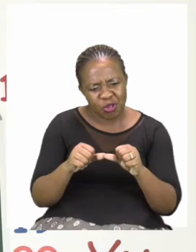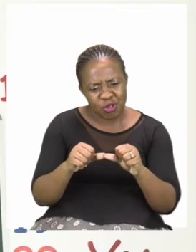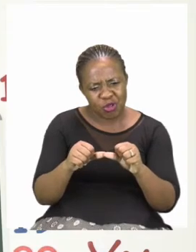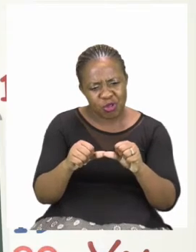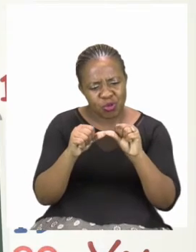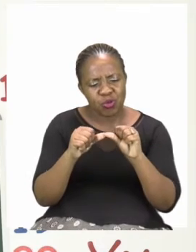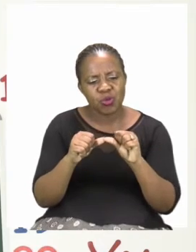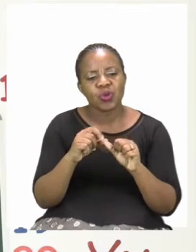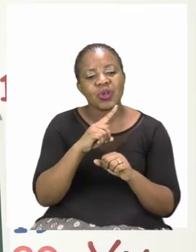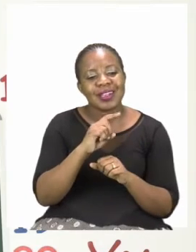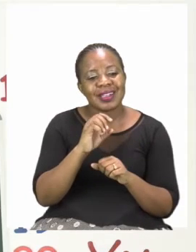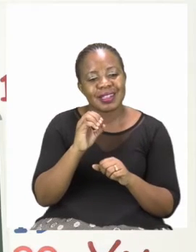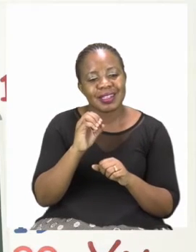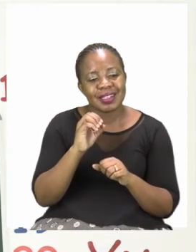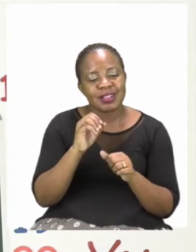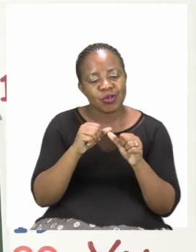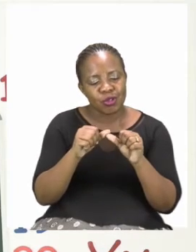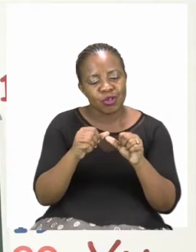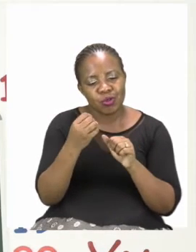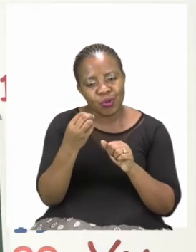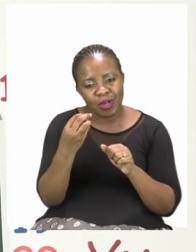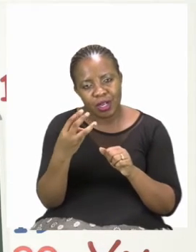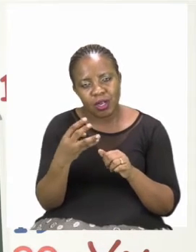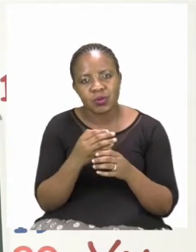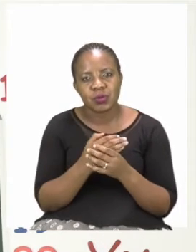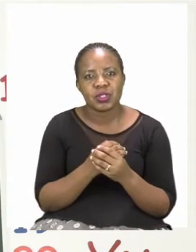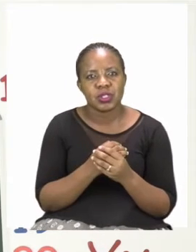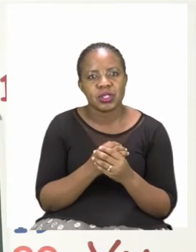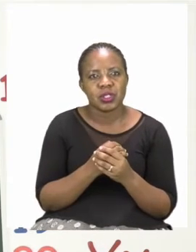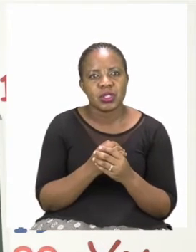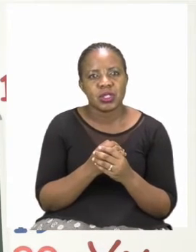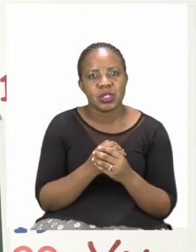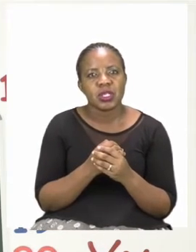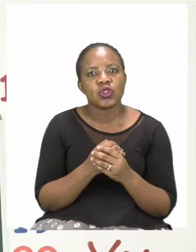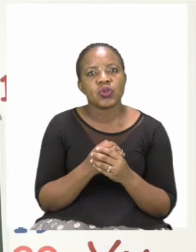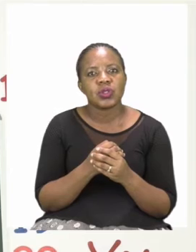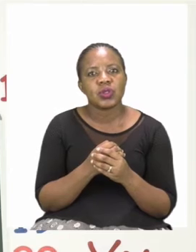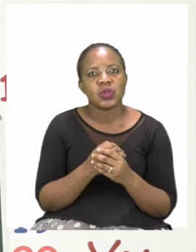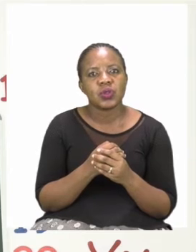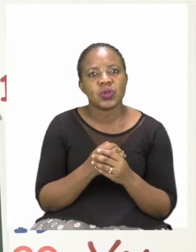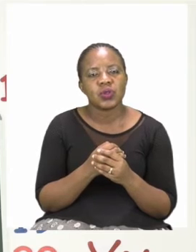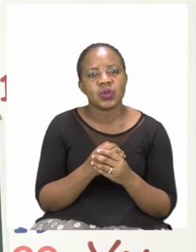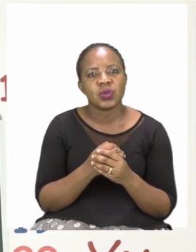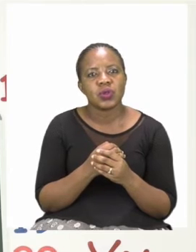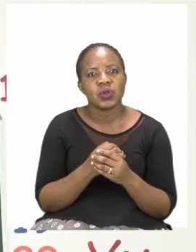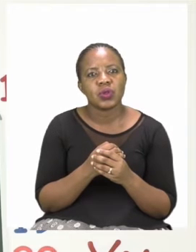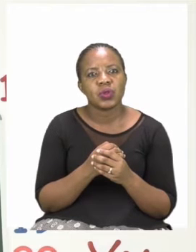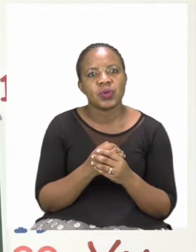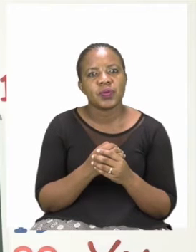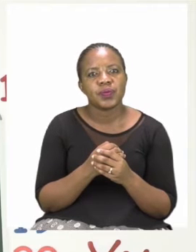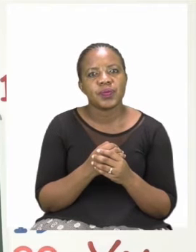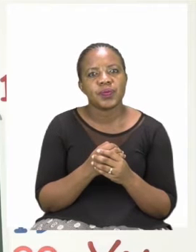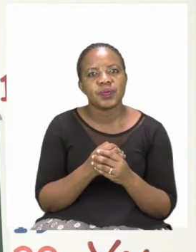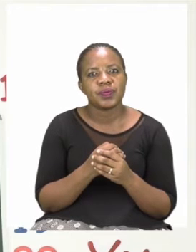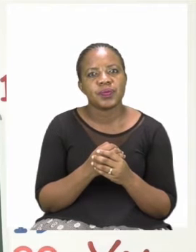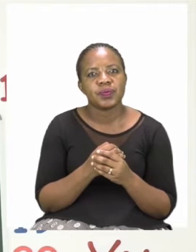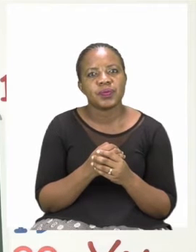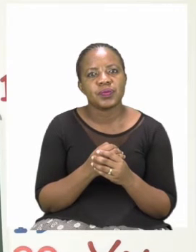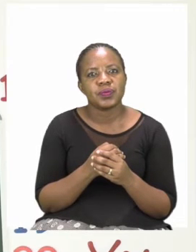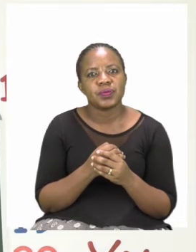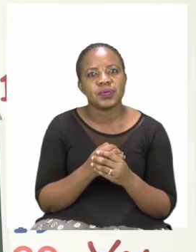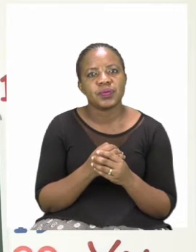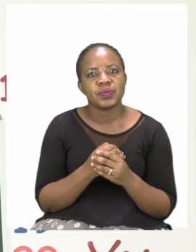So, let's now take a look at what we need to finger paint. So the first thing we need is some